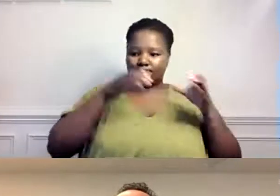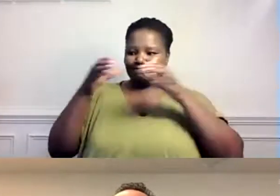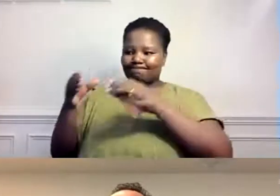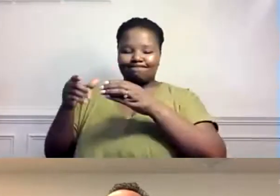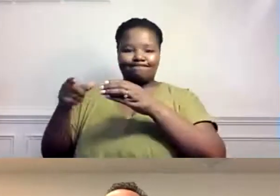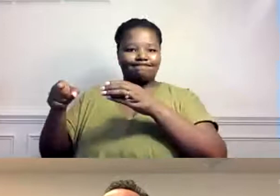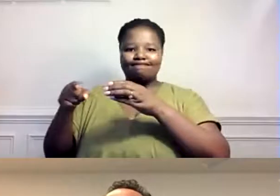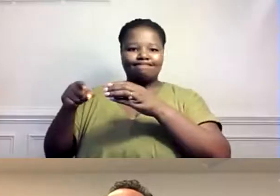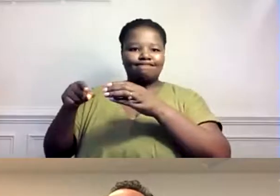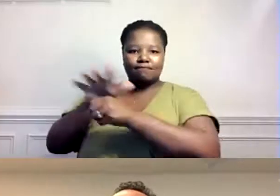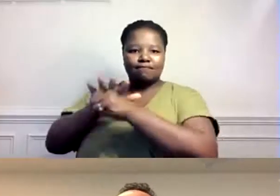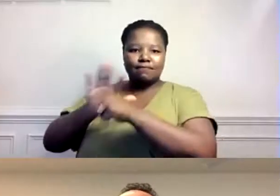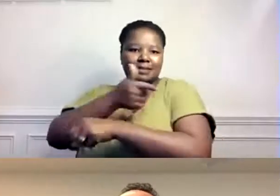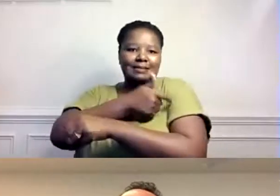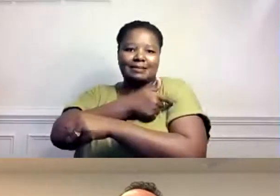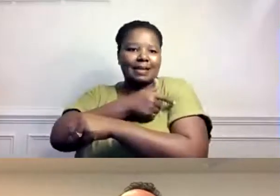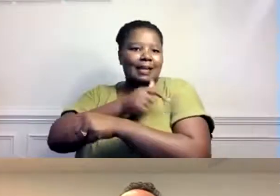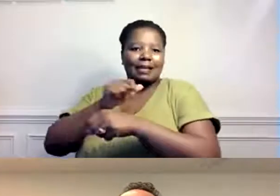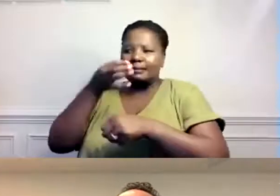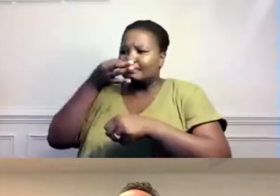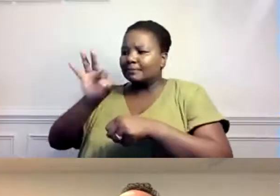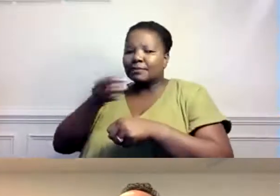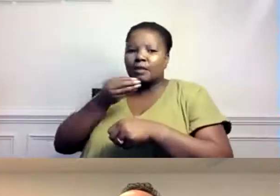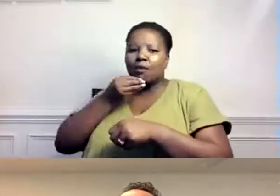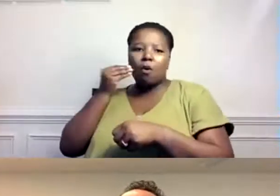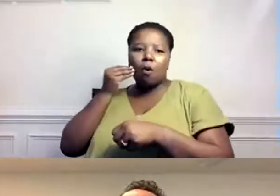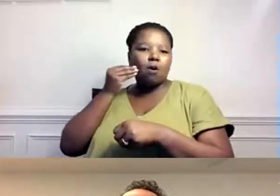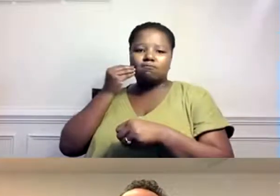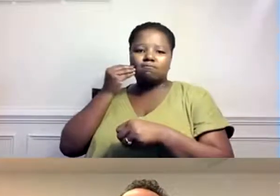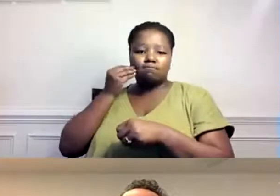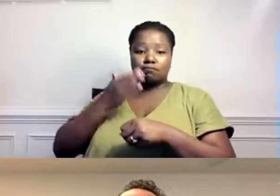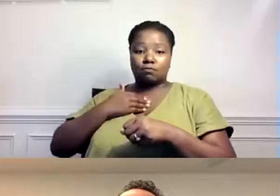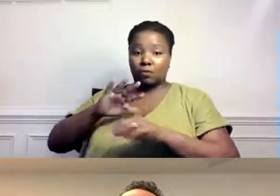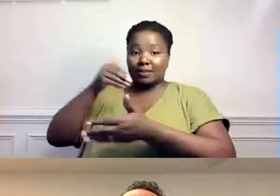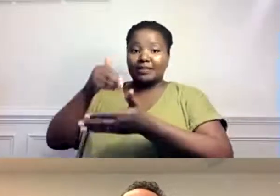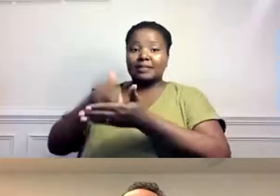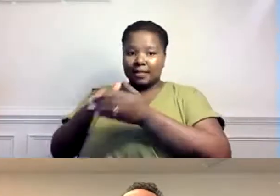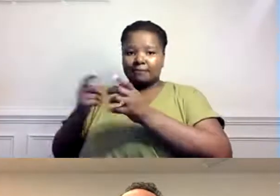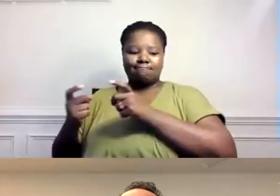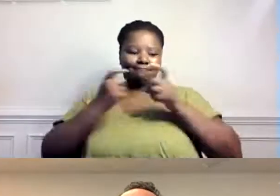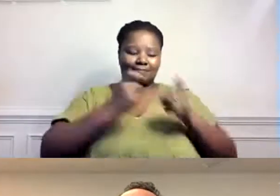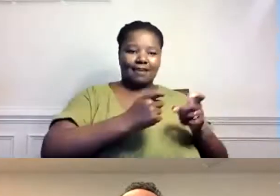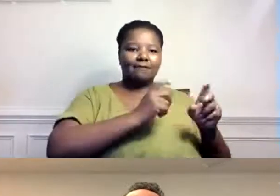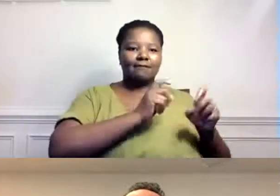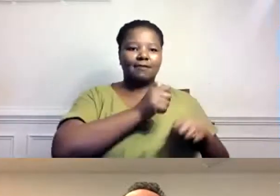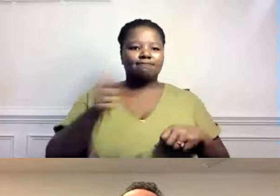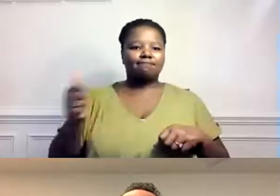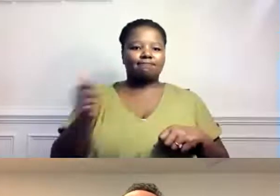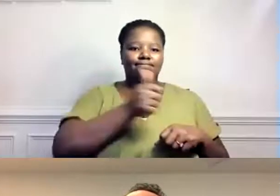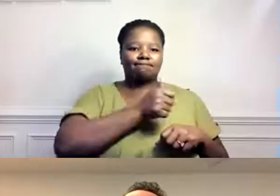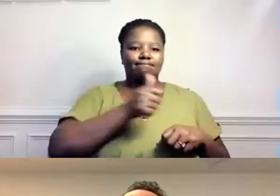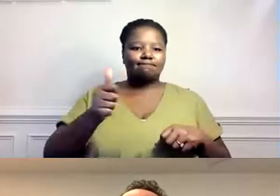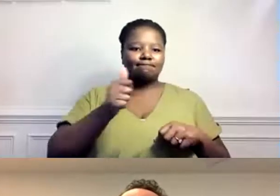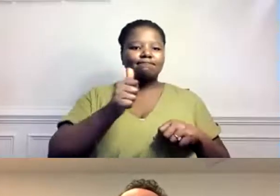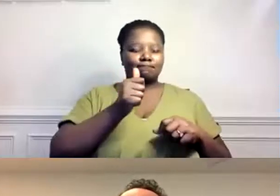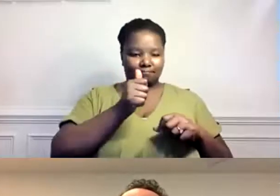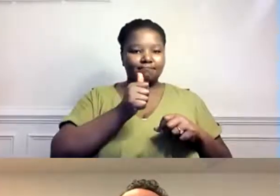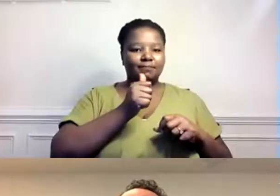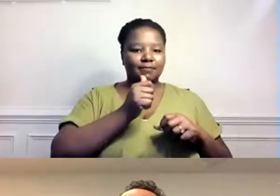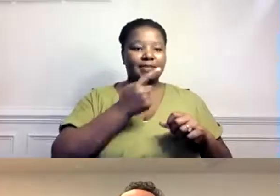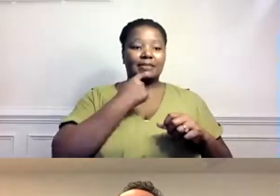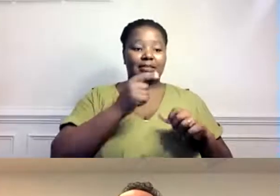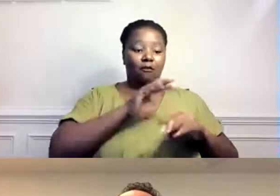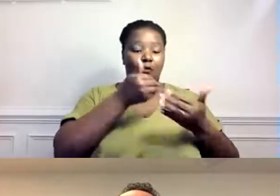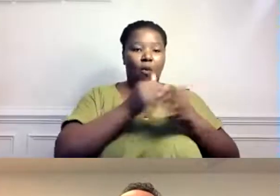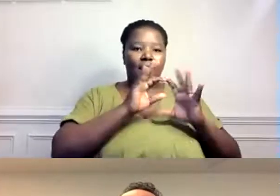site because it wasn't too close to their home. So our center would provide transportation services, not only for the individual we serve, but also for their entire